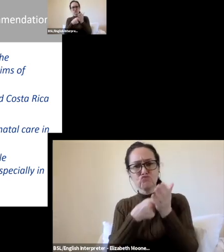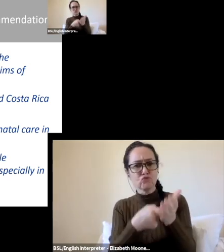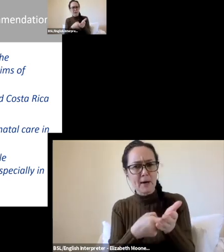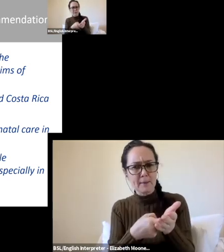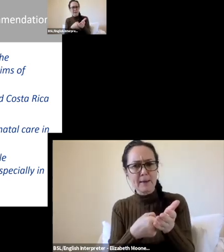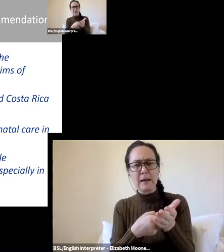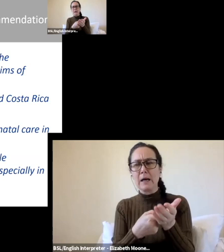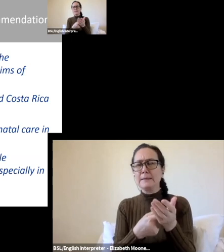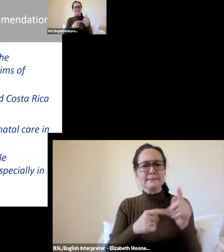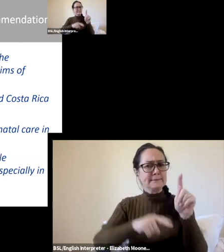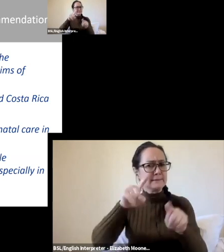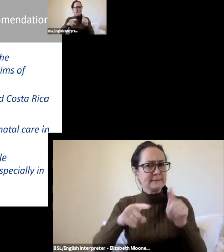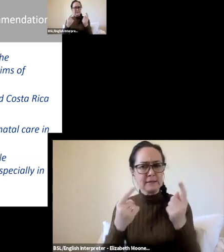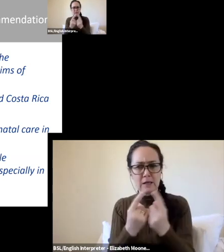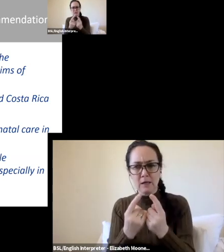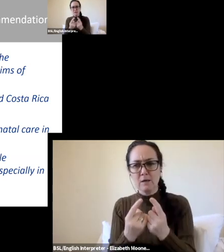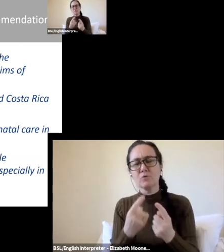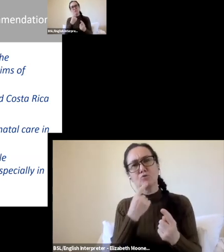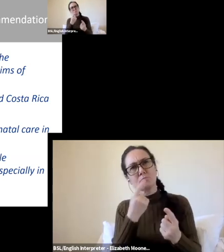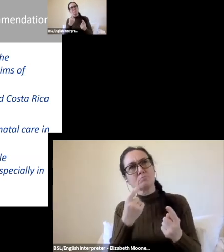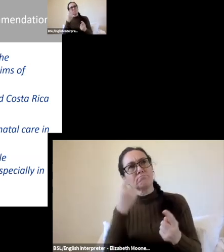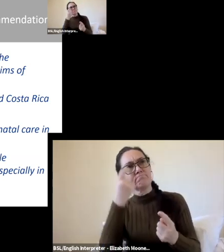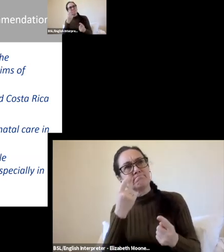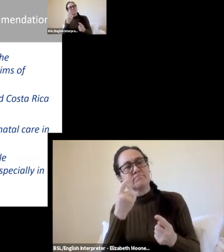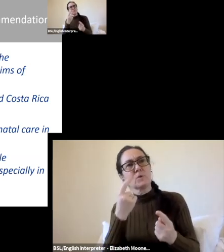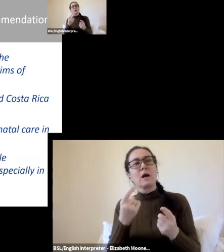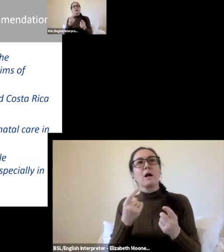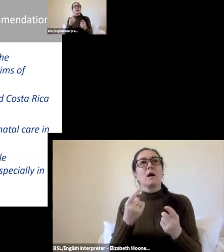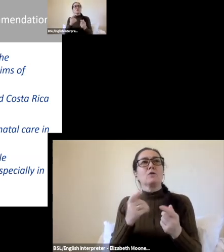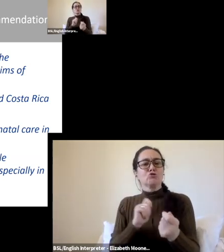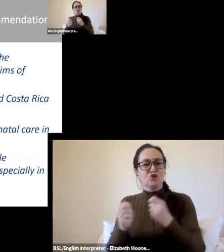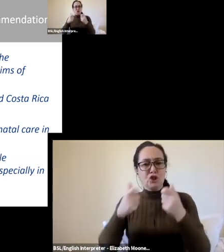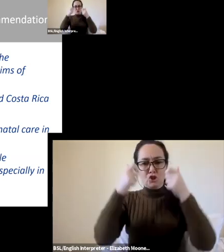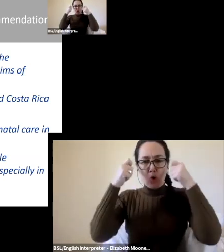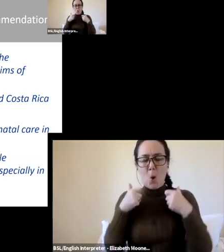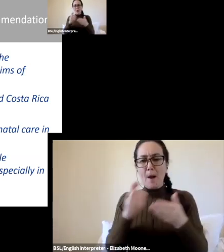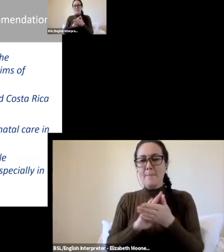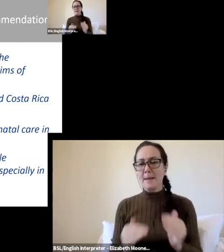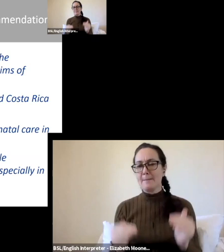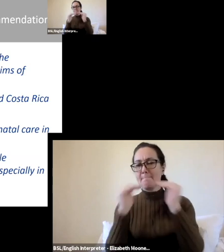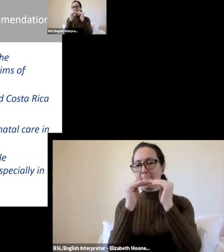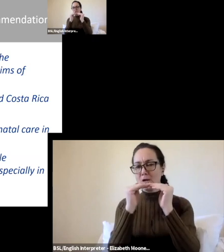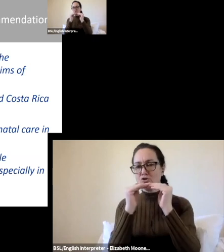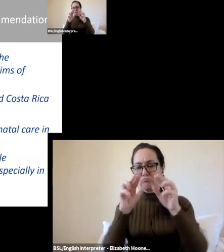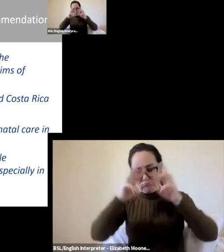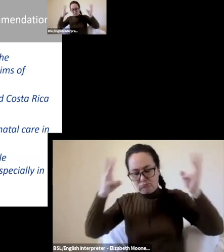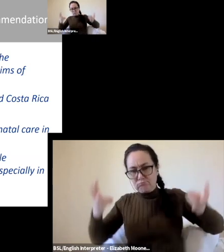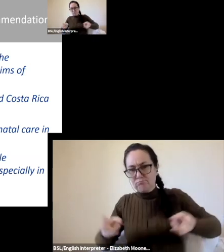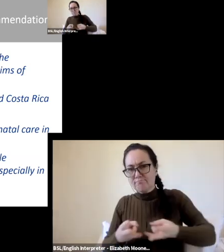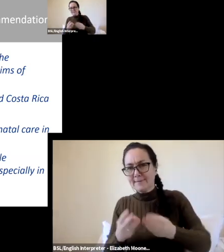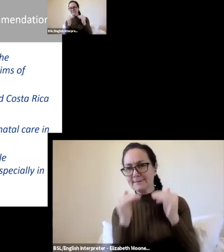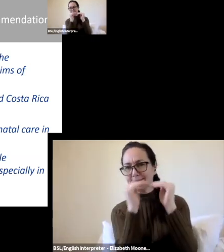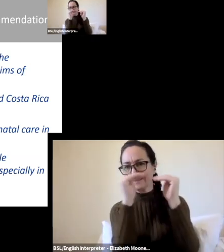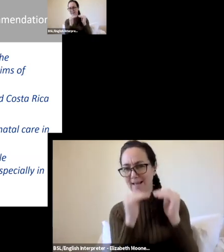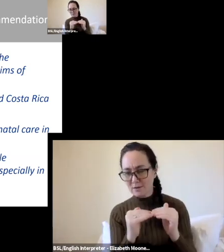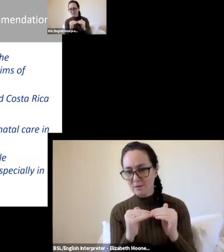to amend a law to make it conform to international standards, but you can also provide inputs and recommendations